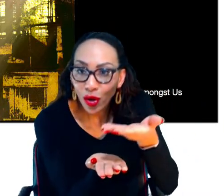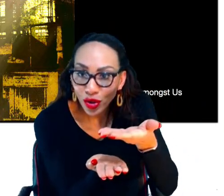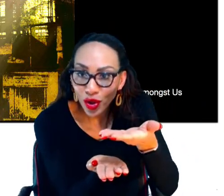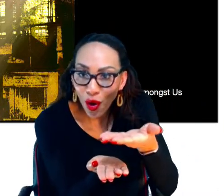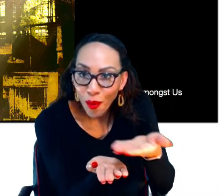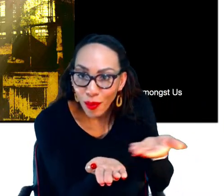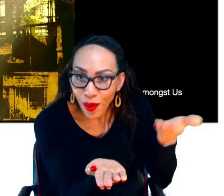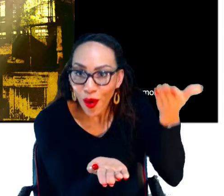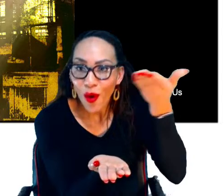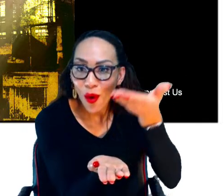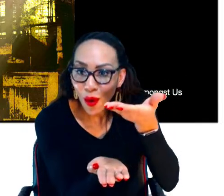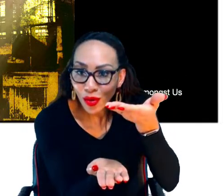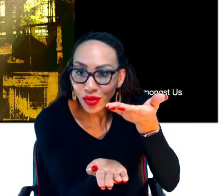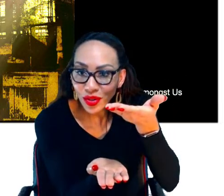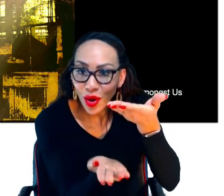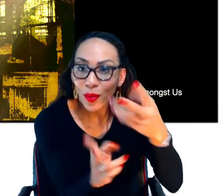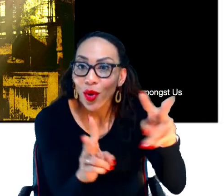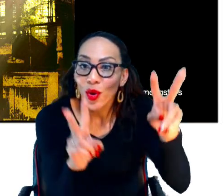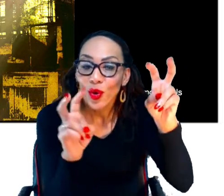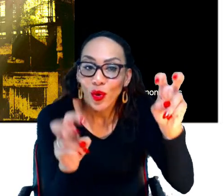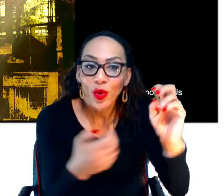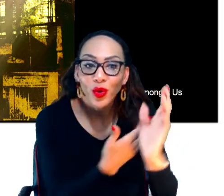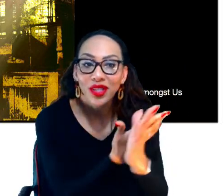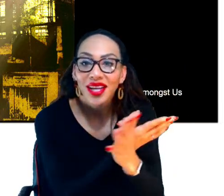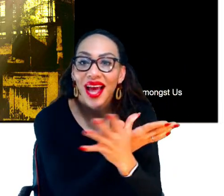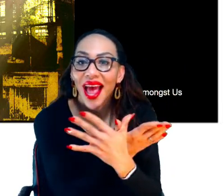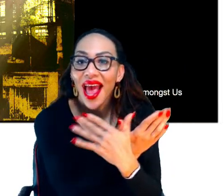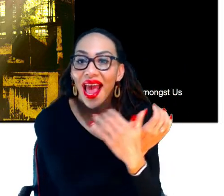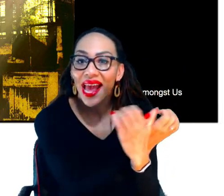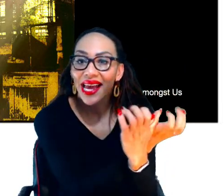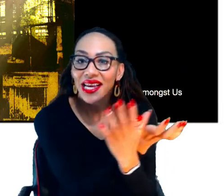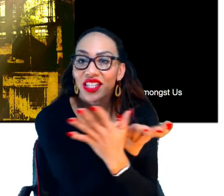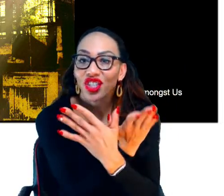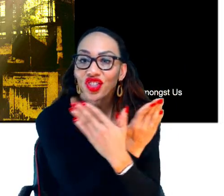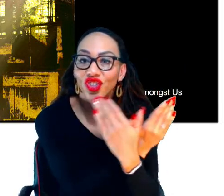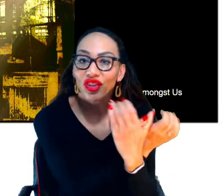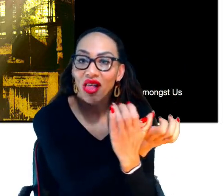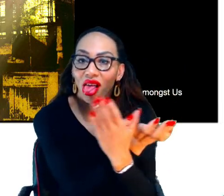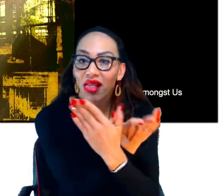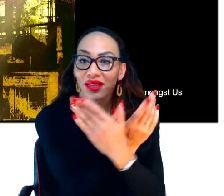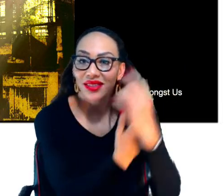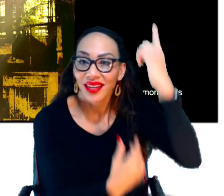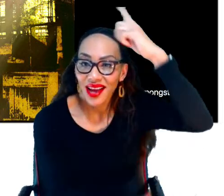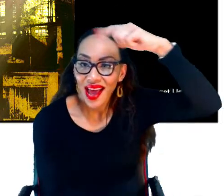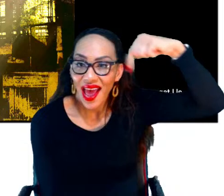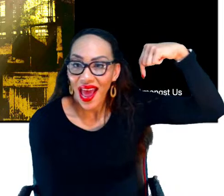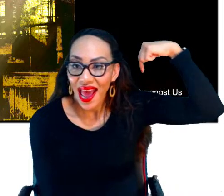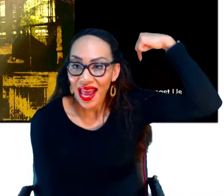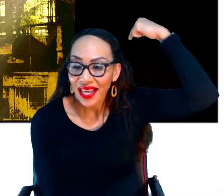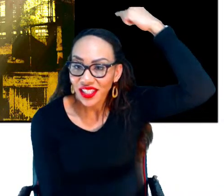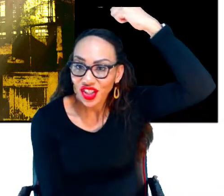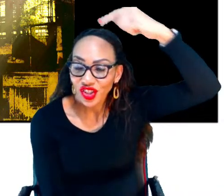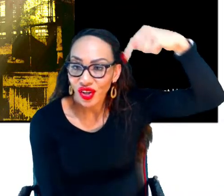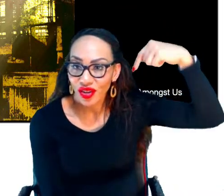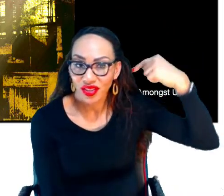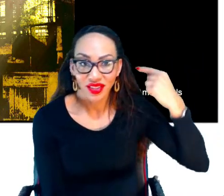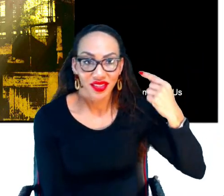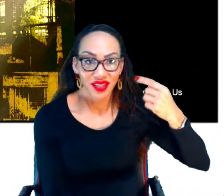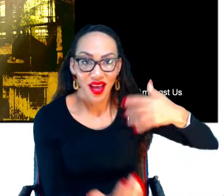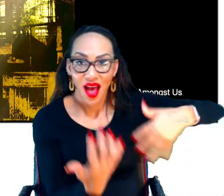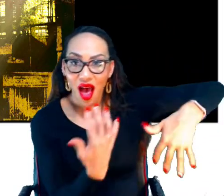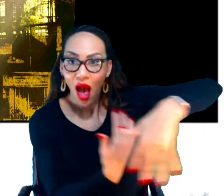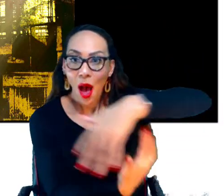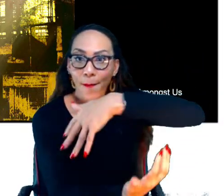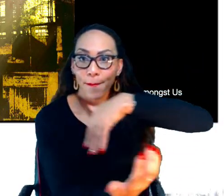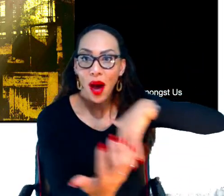Us. So kind of just that. Some of the work that I've been interested in